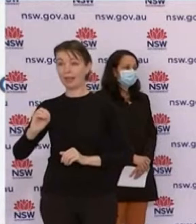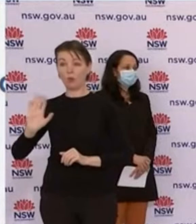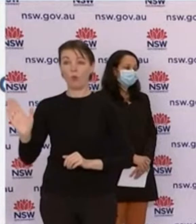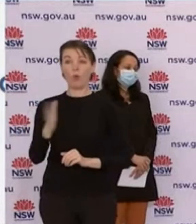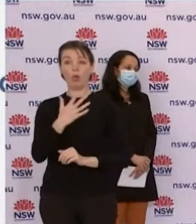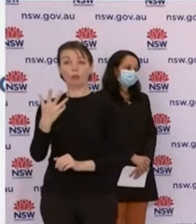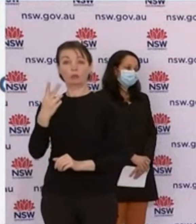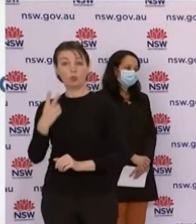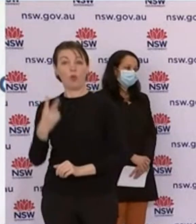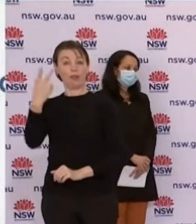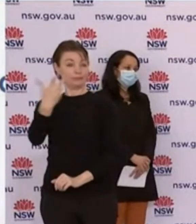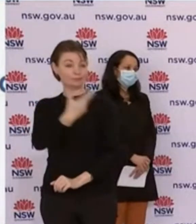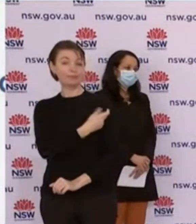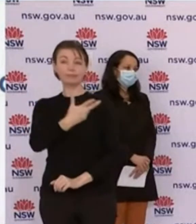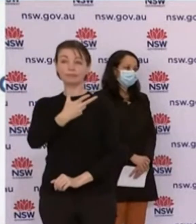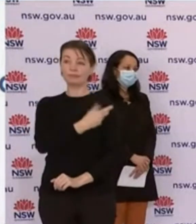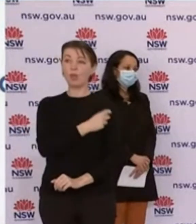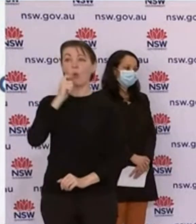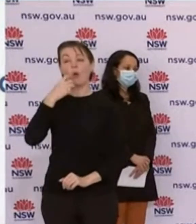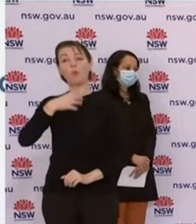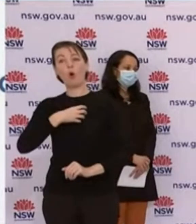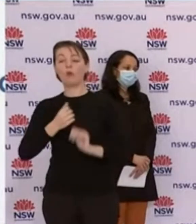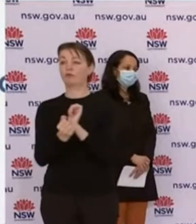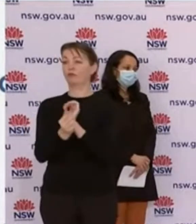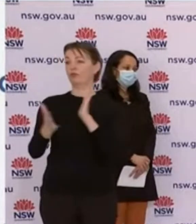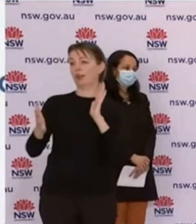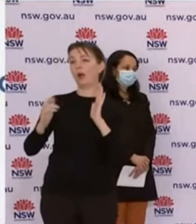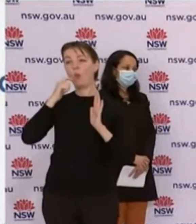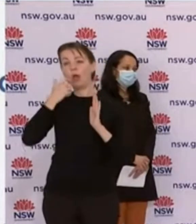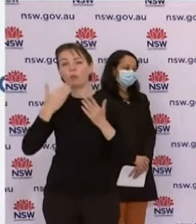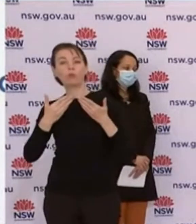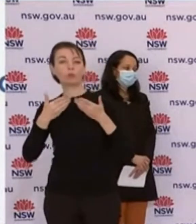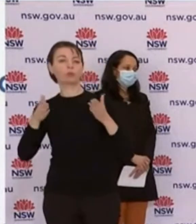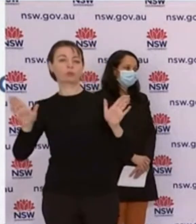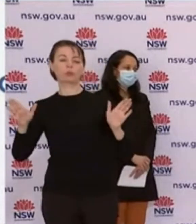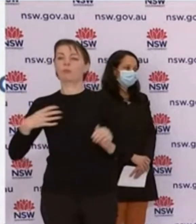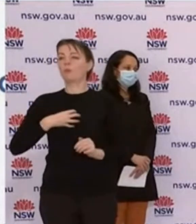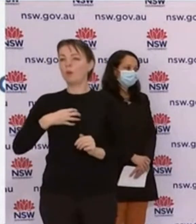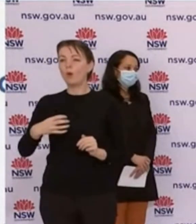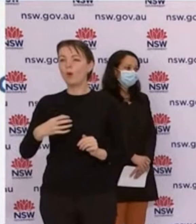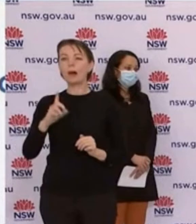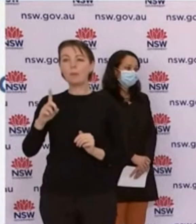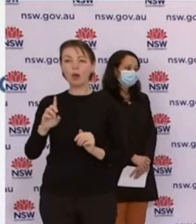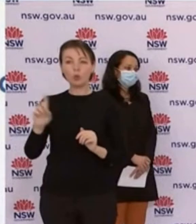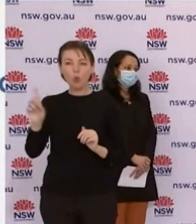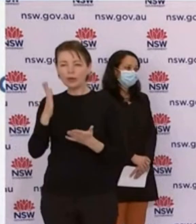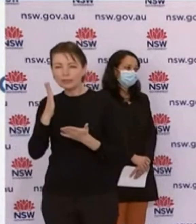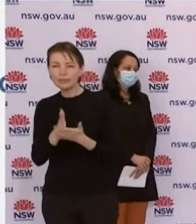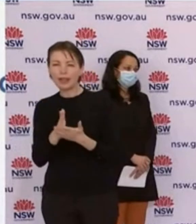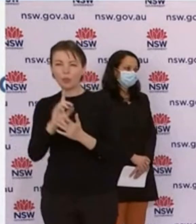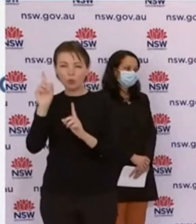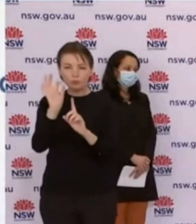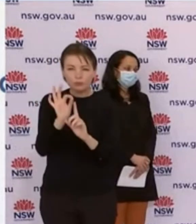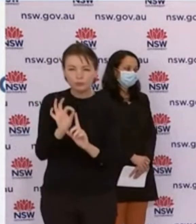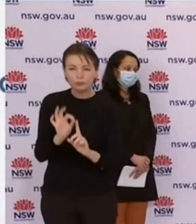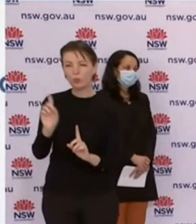have more freedom. All of us will be able to live more safely and more freely with COVID. But the extent of those freedoms will depend on what else